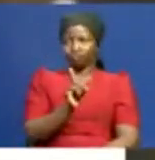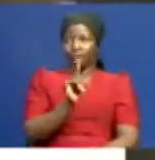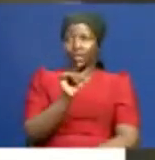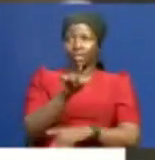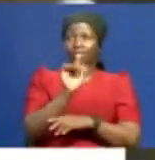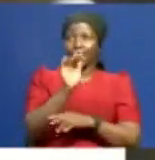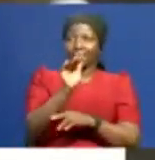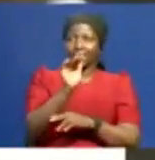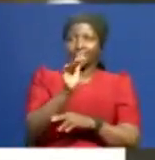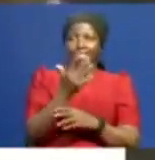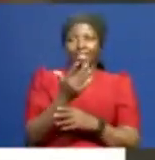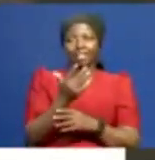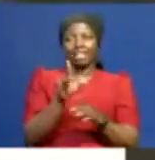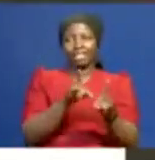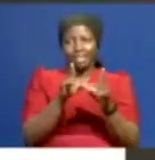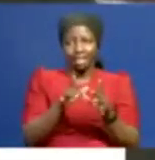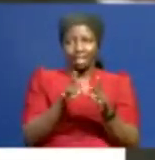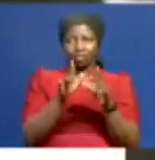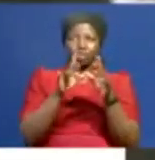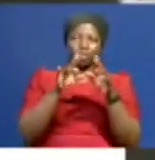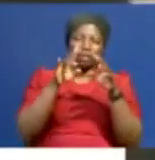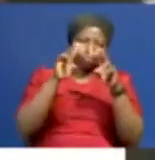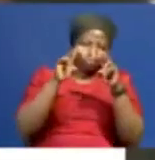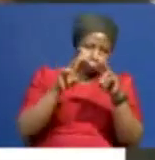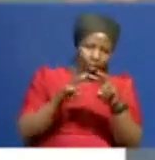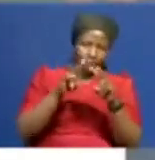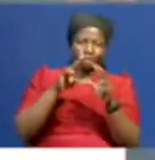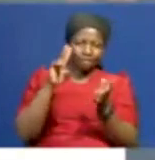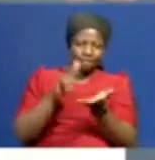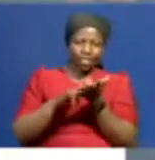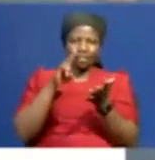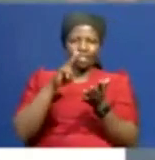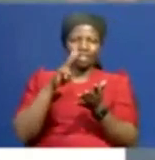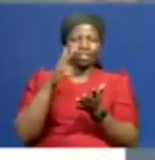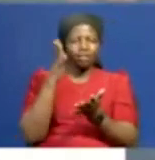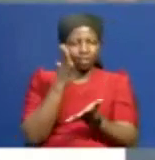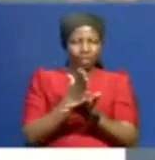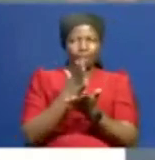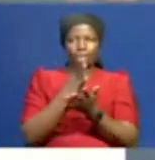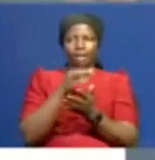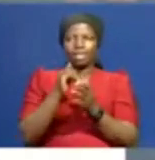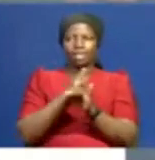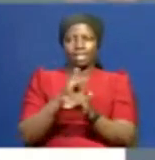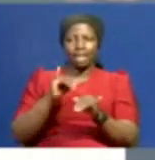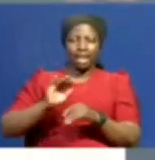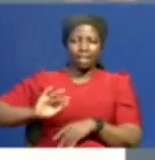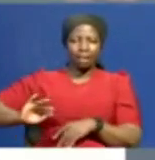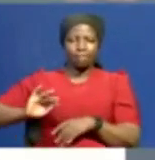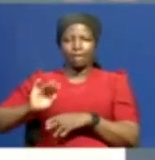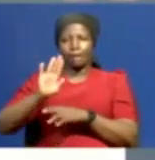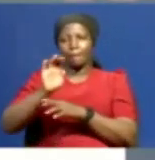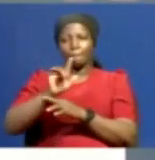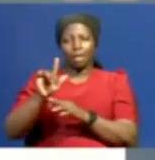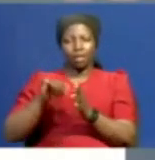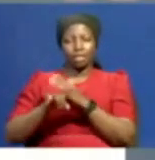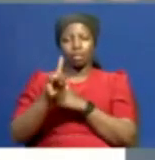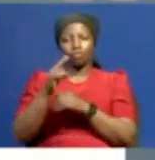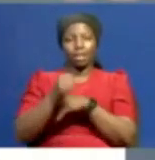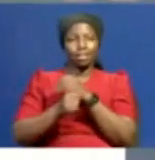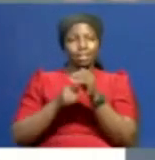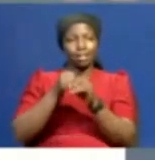verify, validate, and clear pending bills within a year. Going forward, as an administration, we are insisting